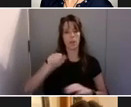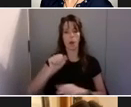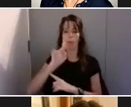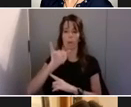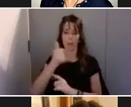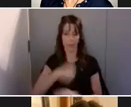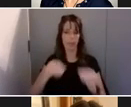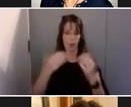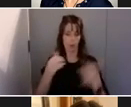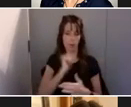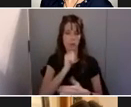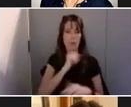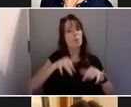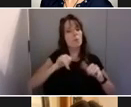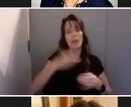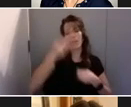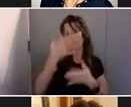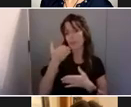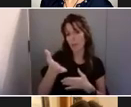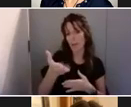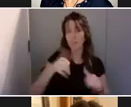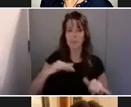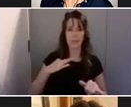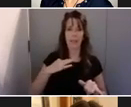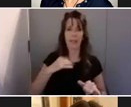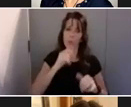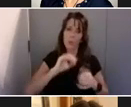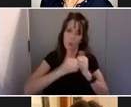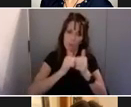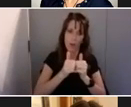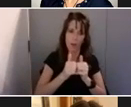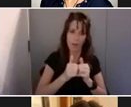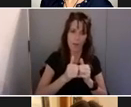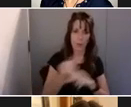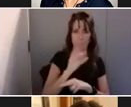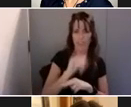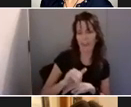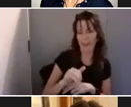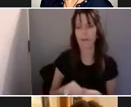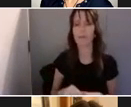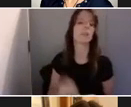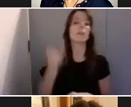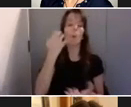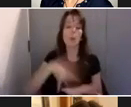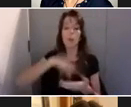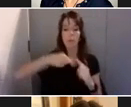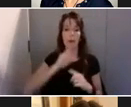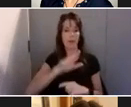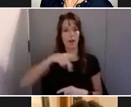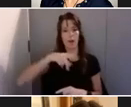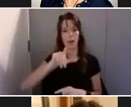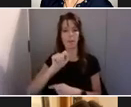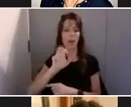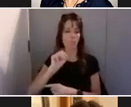we still have information, and there are still candidates that run on the Green Party platform. So if you want to learn about their platform,